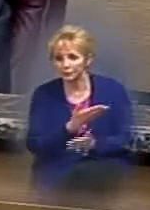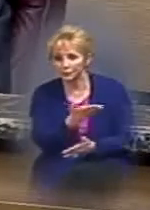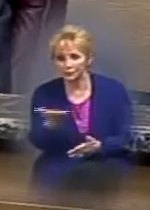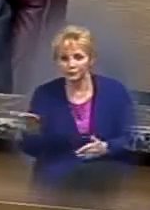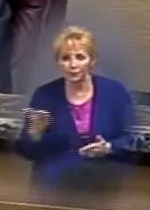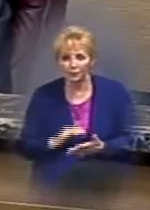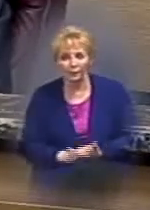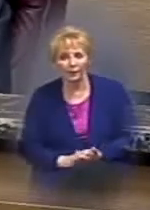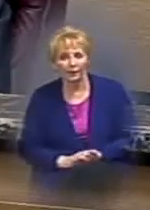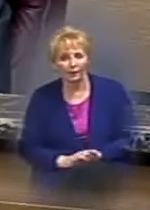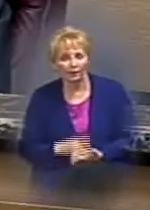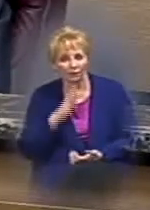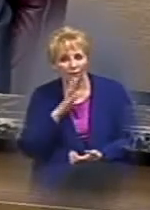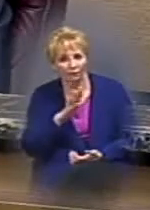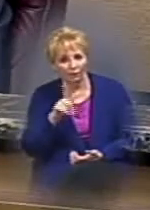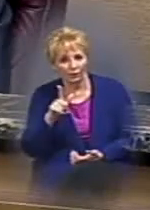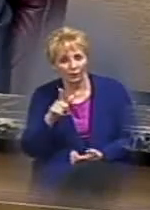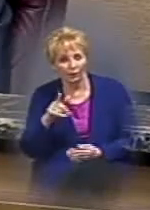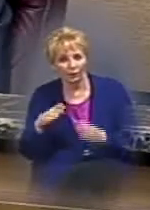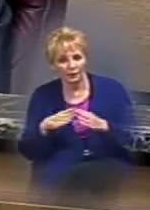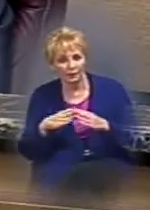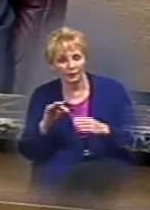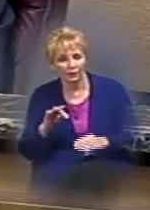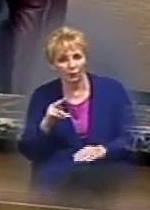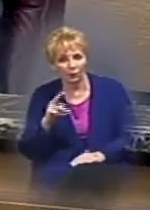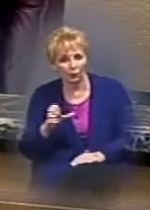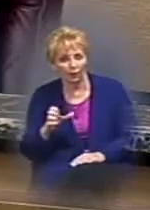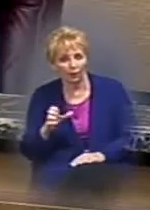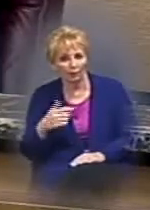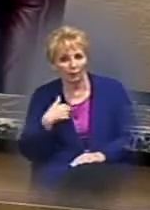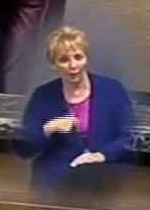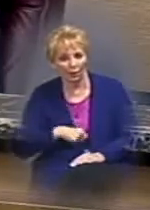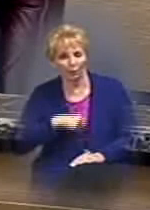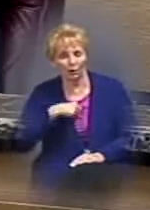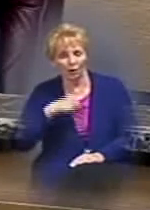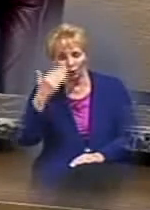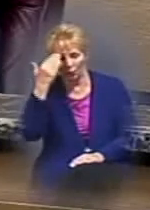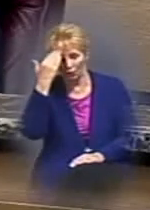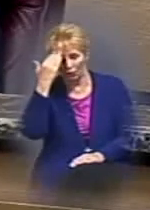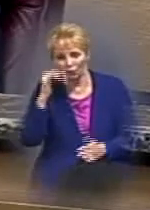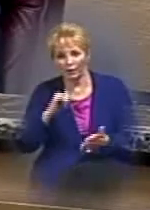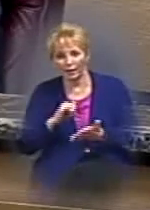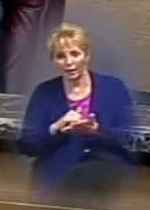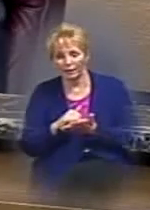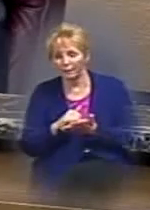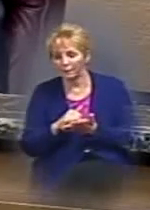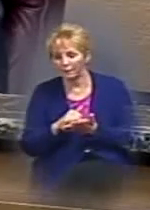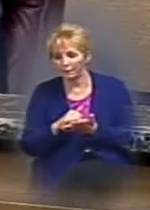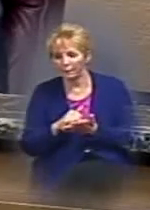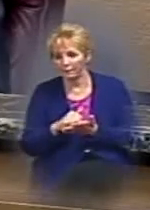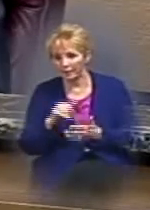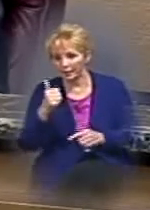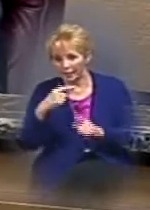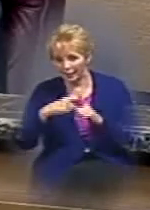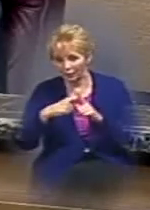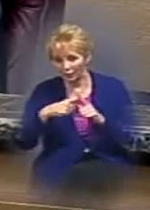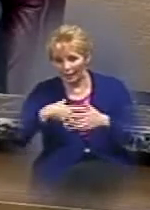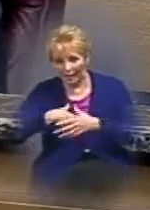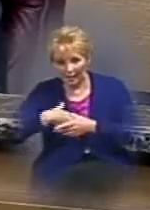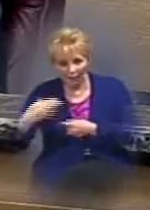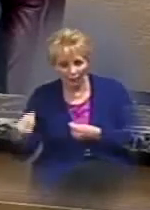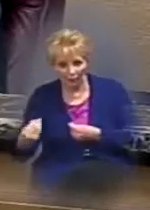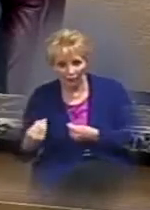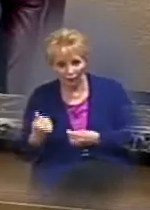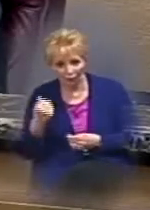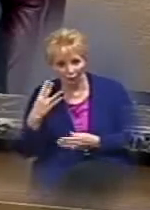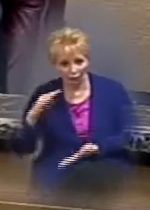being one of 51 cities in the state of North Carolina, it's always made me proud to know that when it's 10 degrees outside and